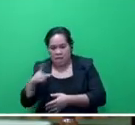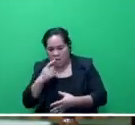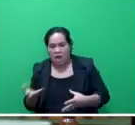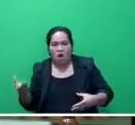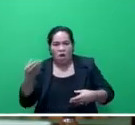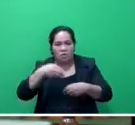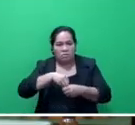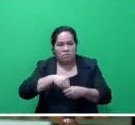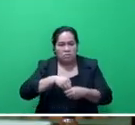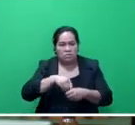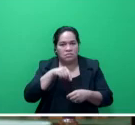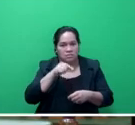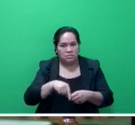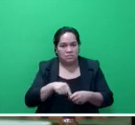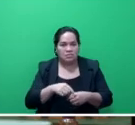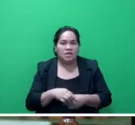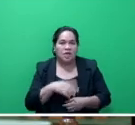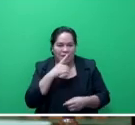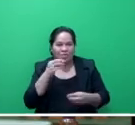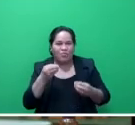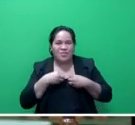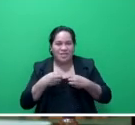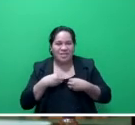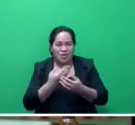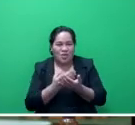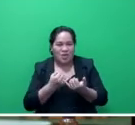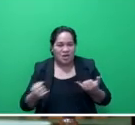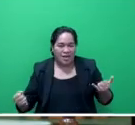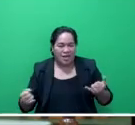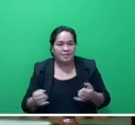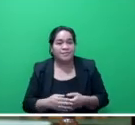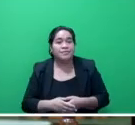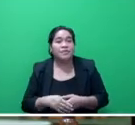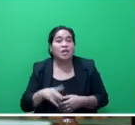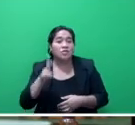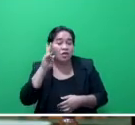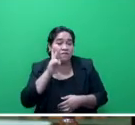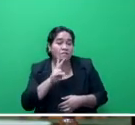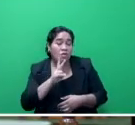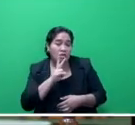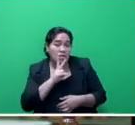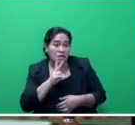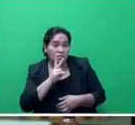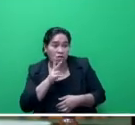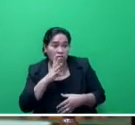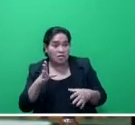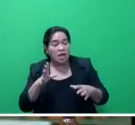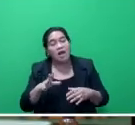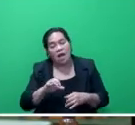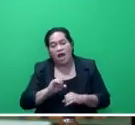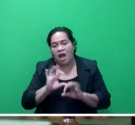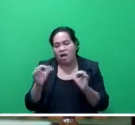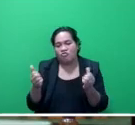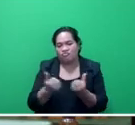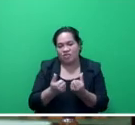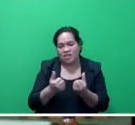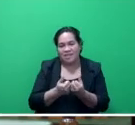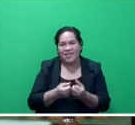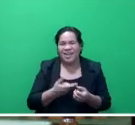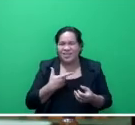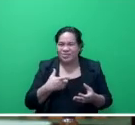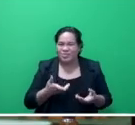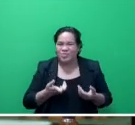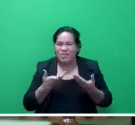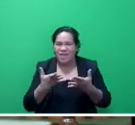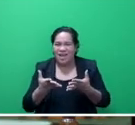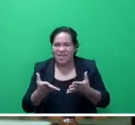Speaker, sir, Vodafone has also agreed to reduce the monthly fee by 50% and post fees also agreed to reduce delivery charges because you need people to deliver